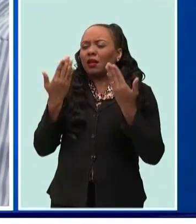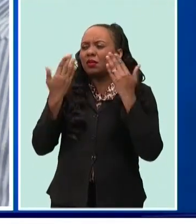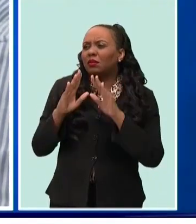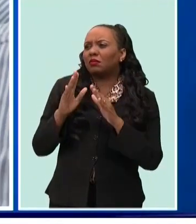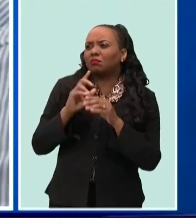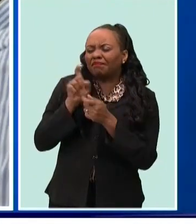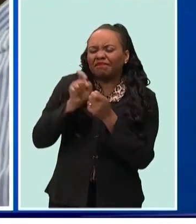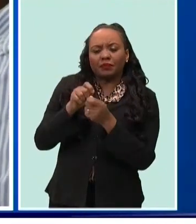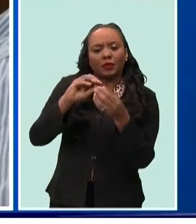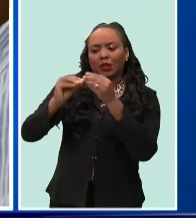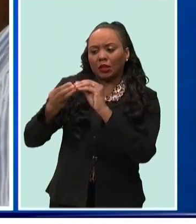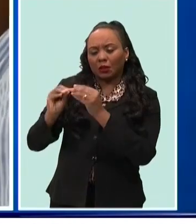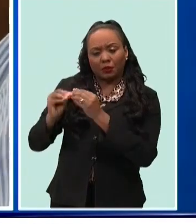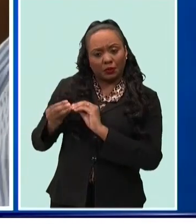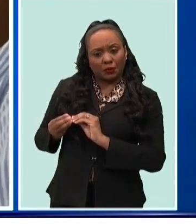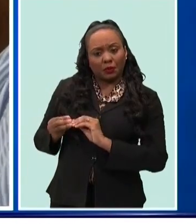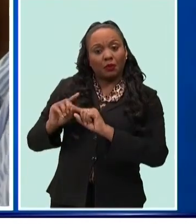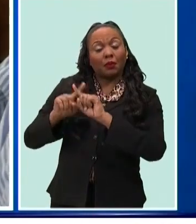that